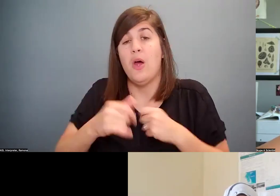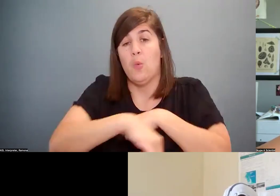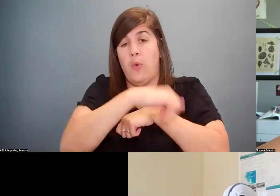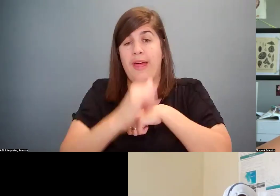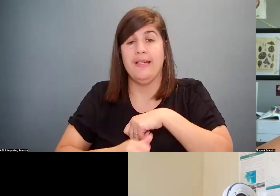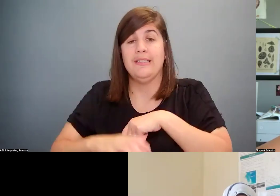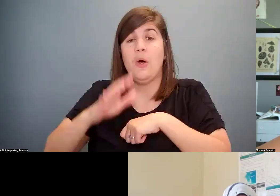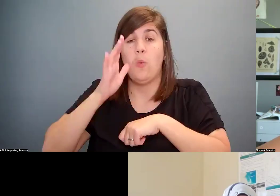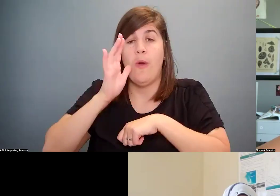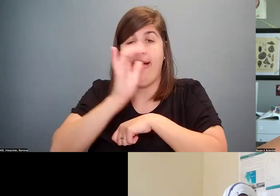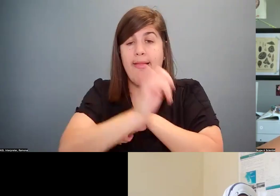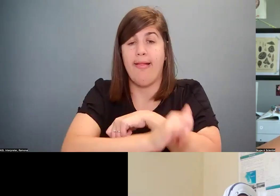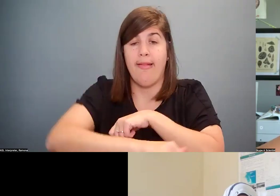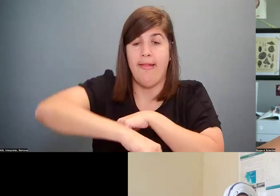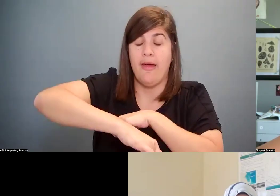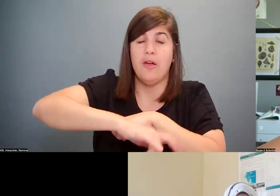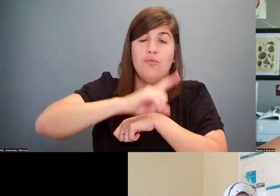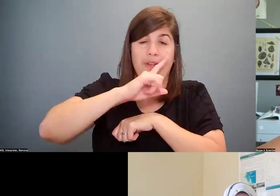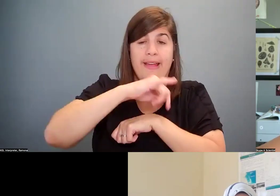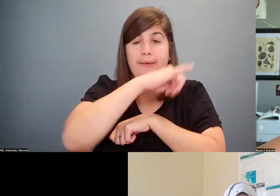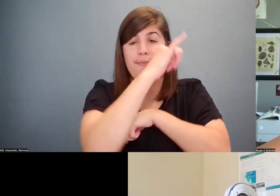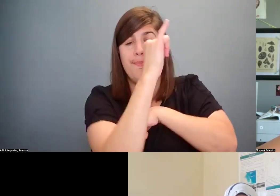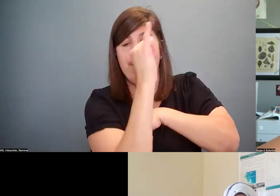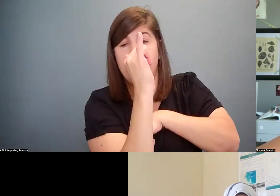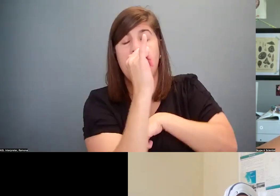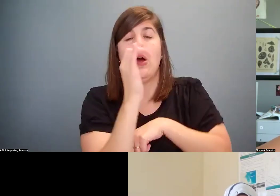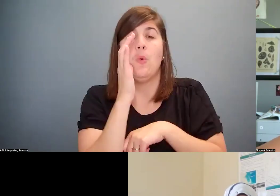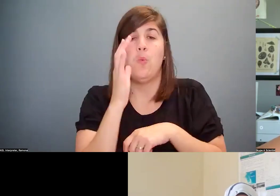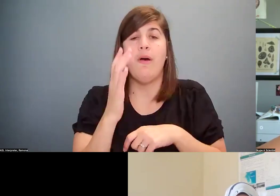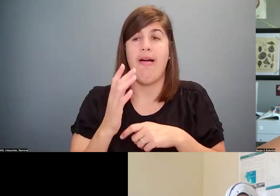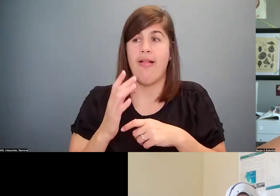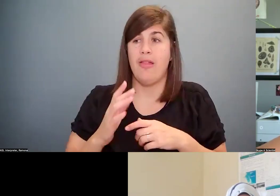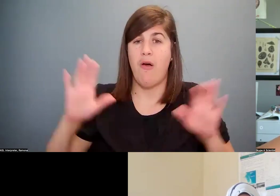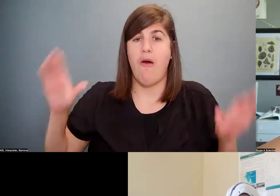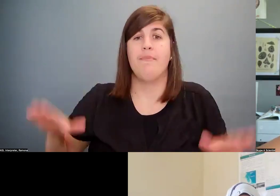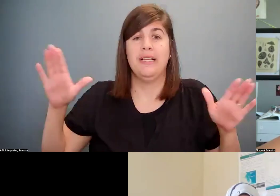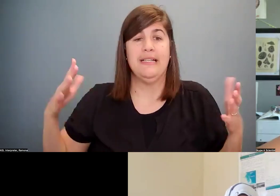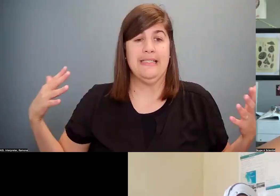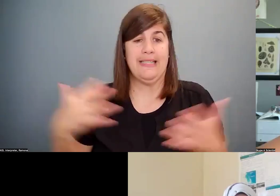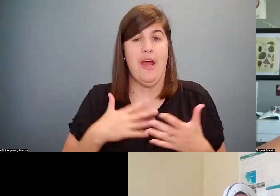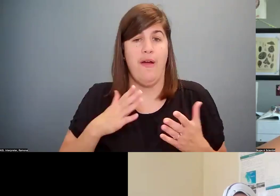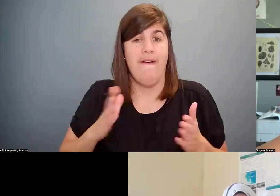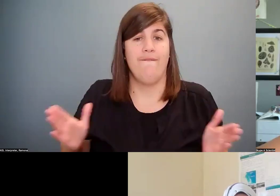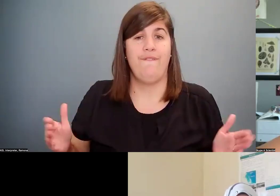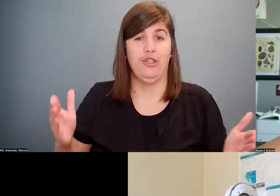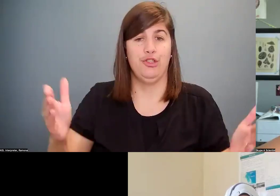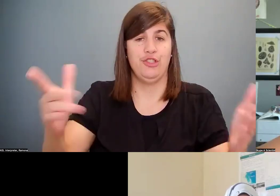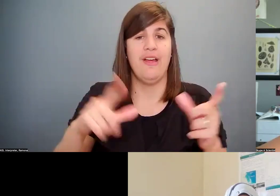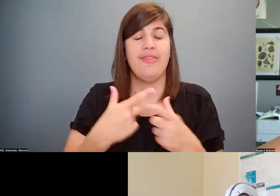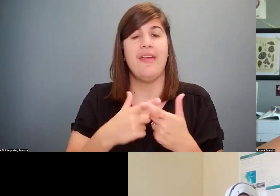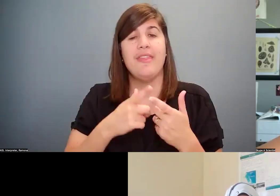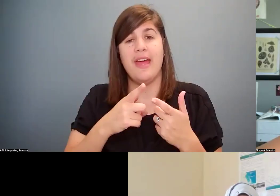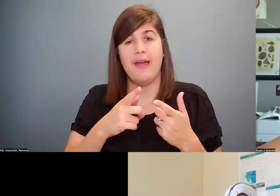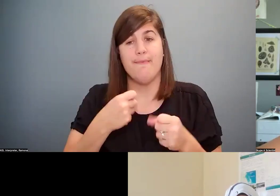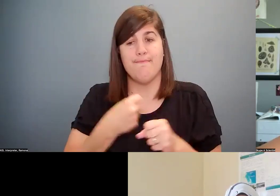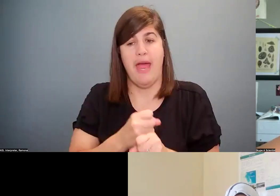and hit their tails at the surface of the water, and that stuns or scares the fish. They all kind of freeze up, and then the whales blow bubbles around